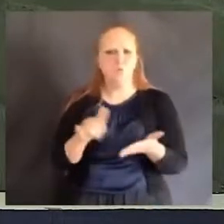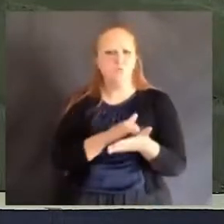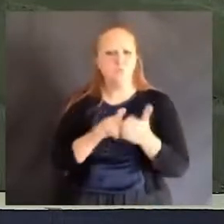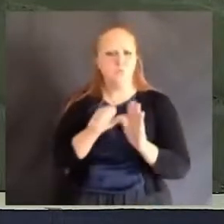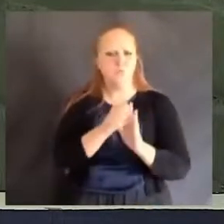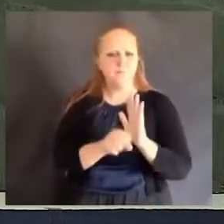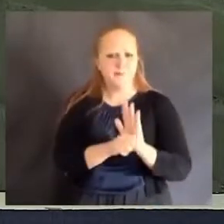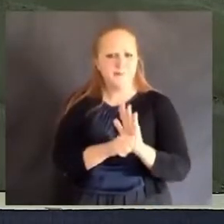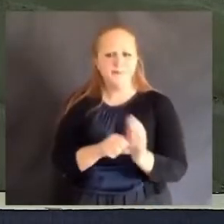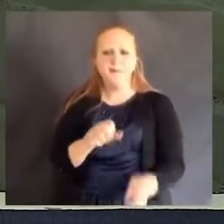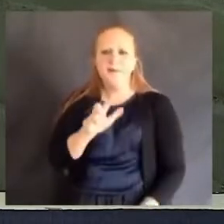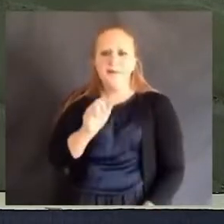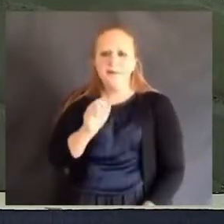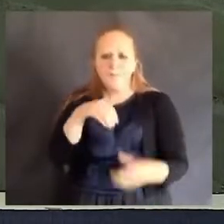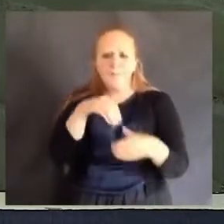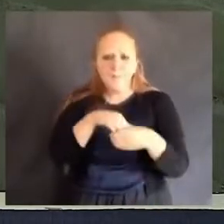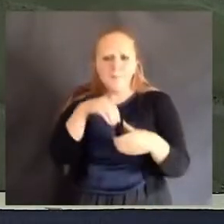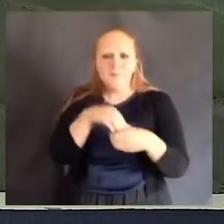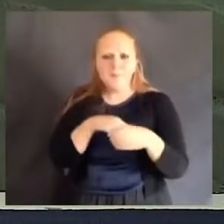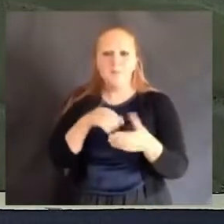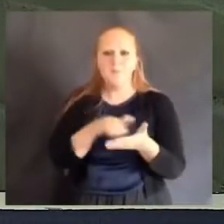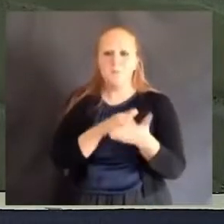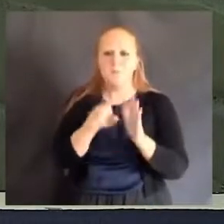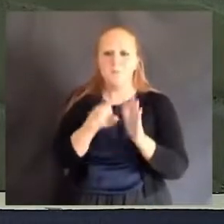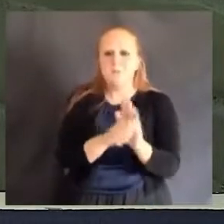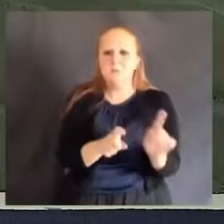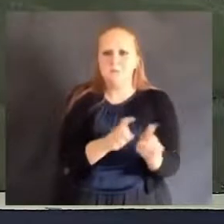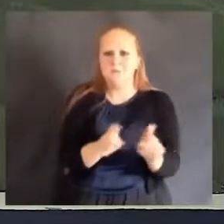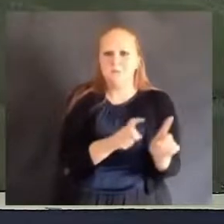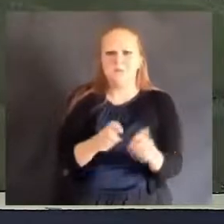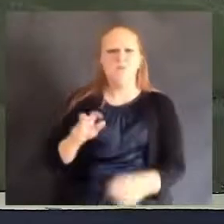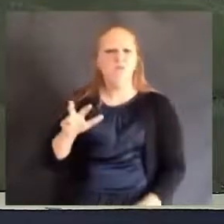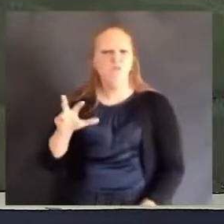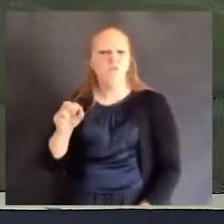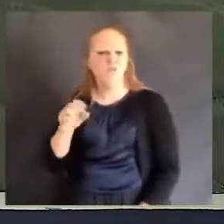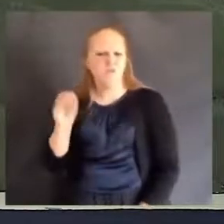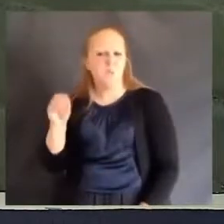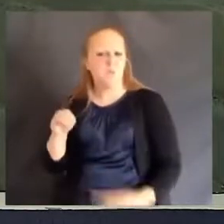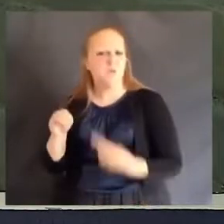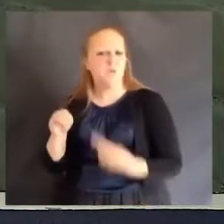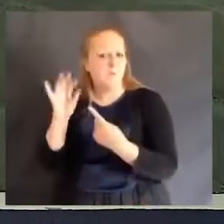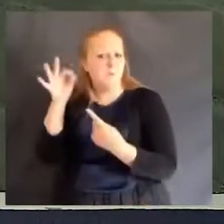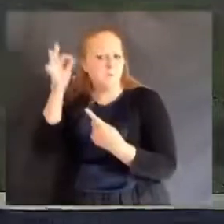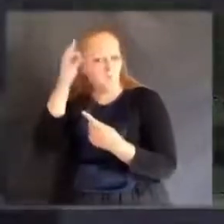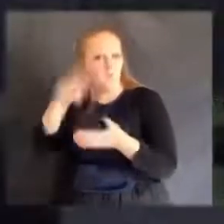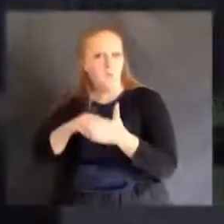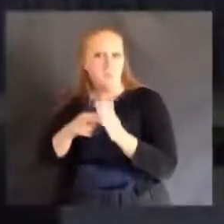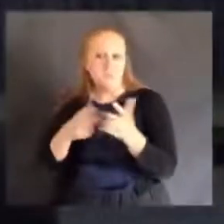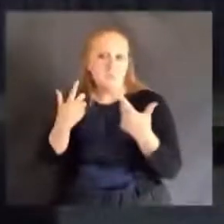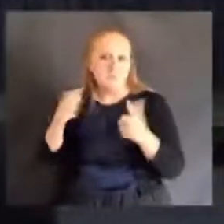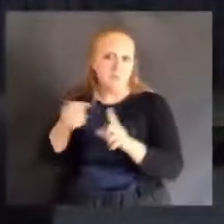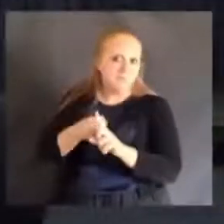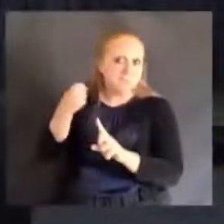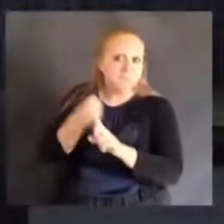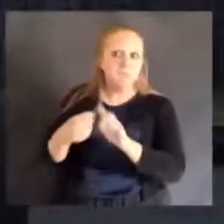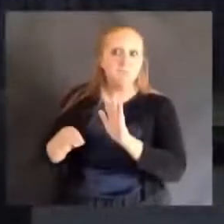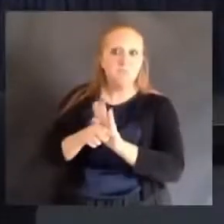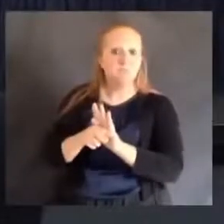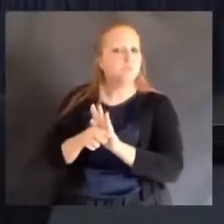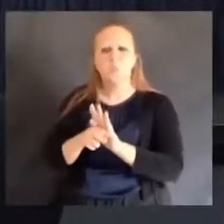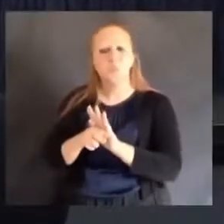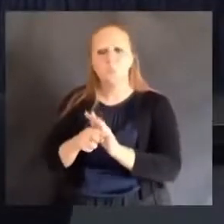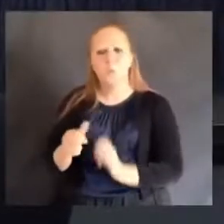are labs within the state, so it shouldn't have that dramatic effect. Regarding the uptick in violence, Jen, just